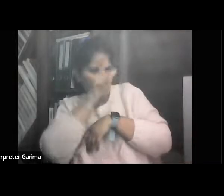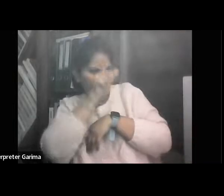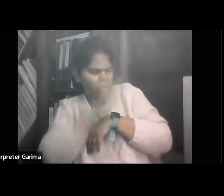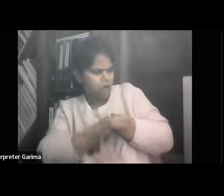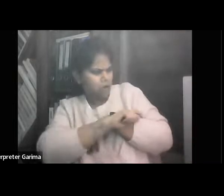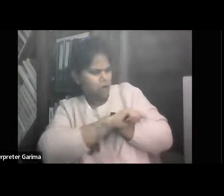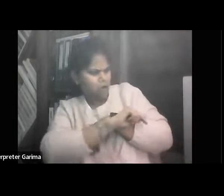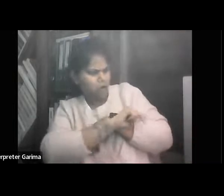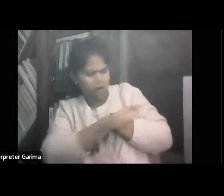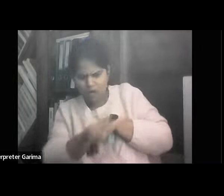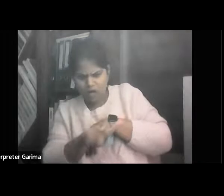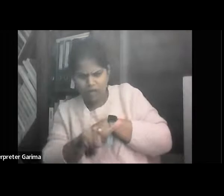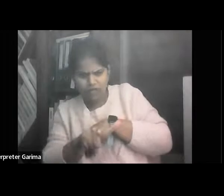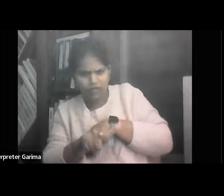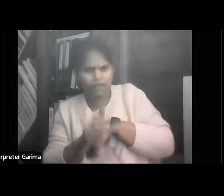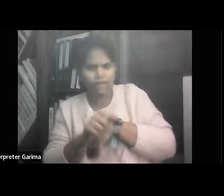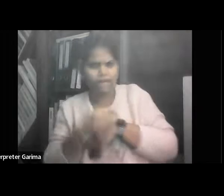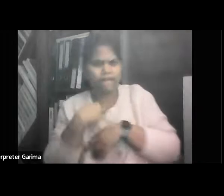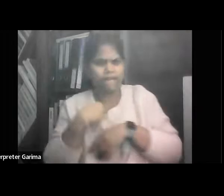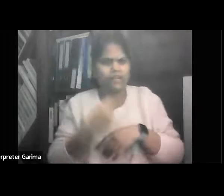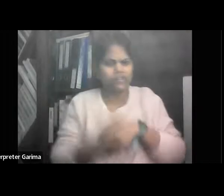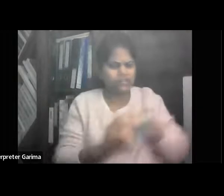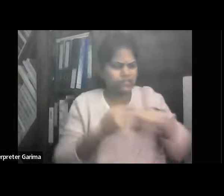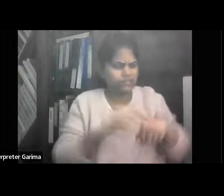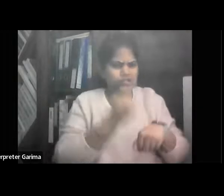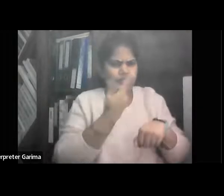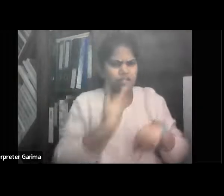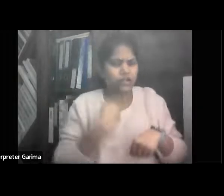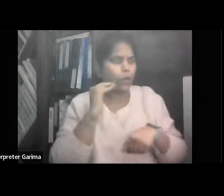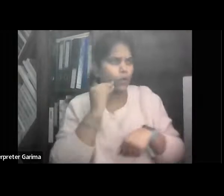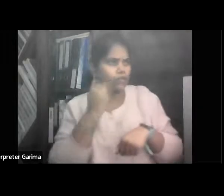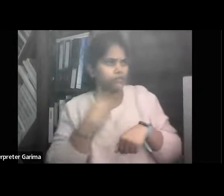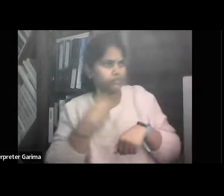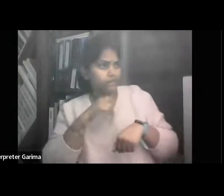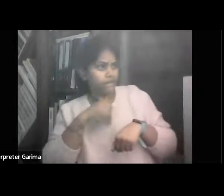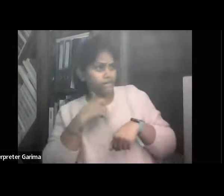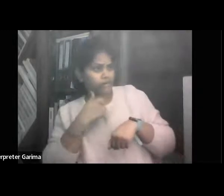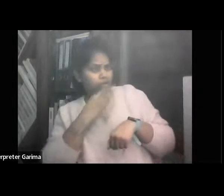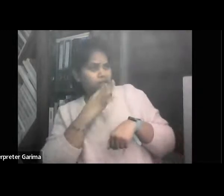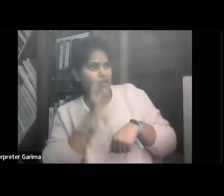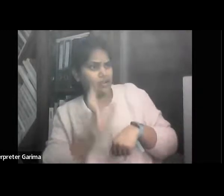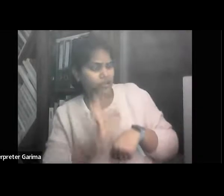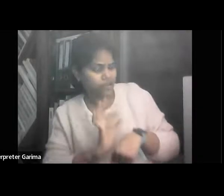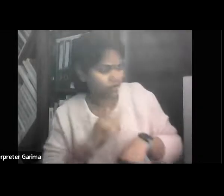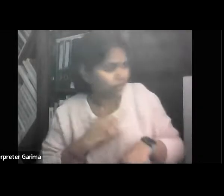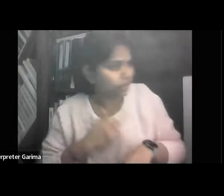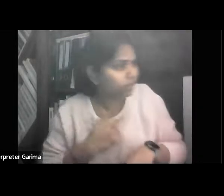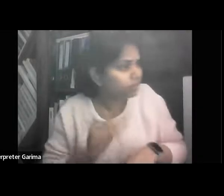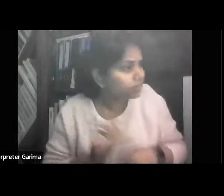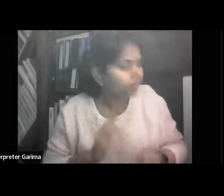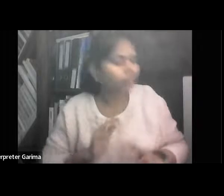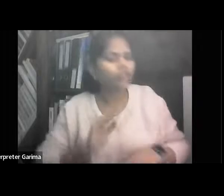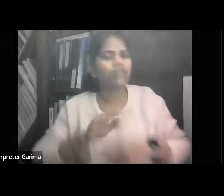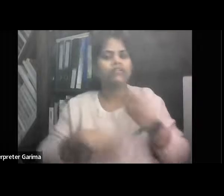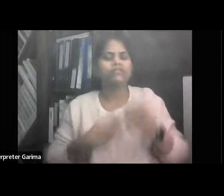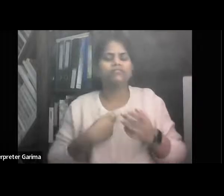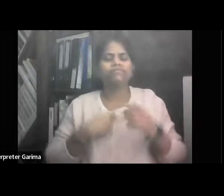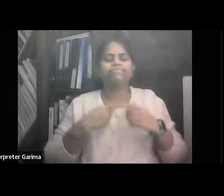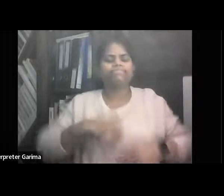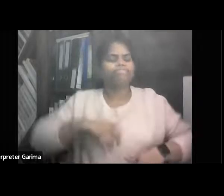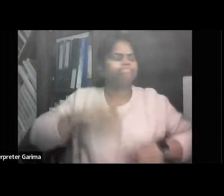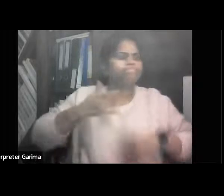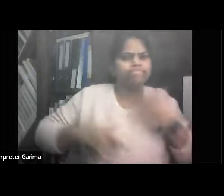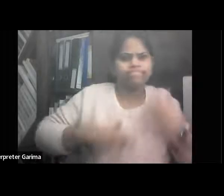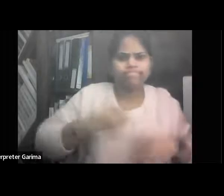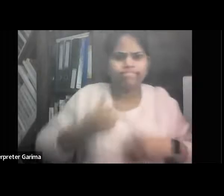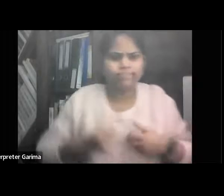to chance and contingent events, and once this is realized, it produces a primal scene of extreme anxiety and vertiginous